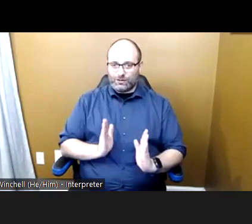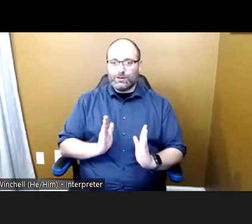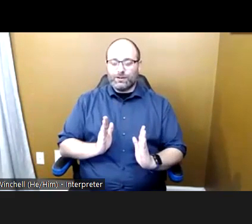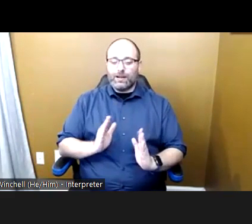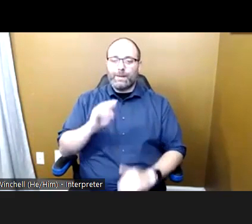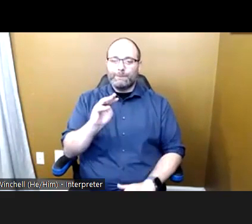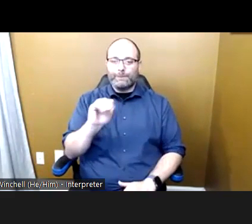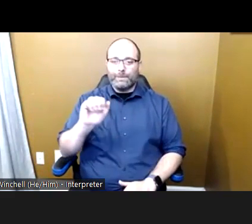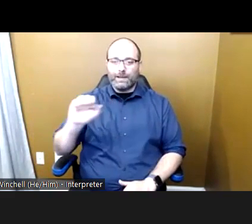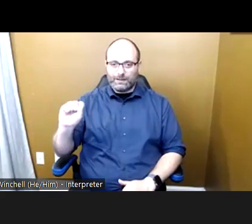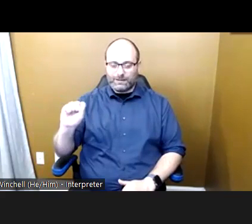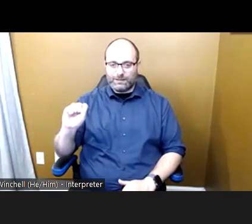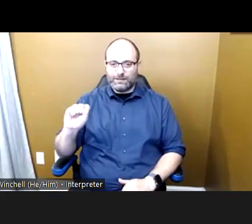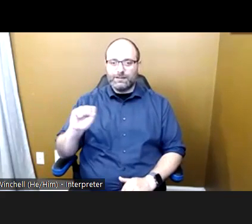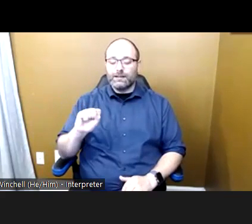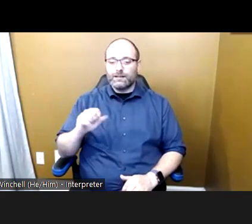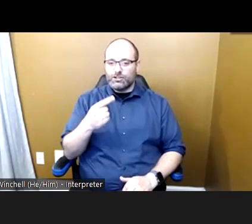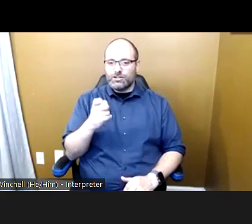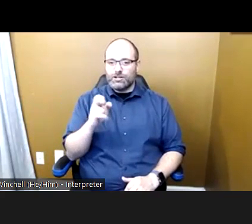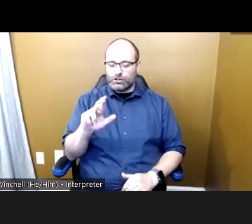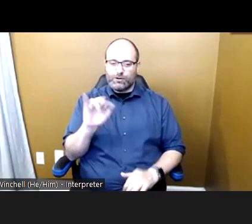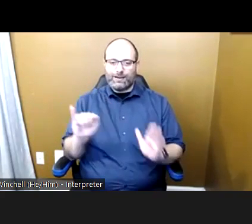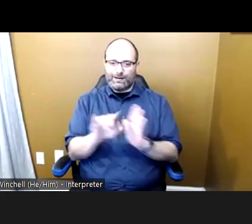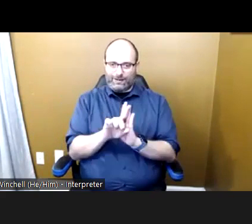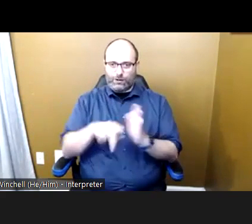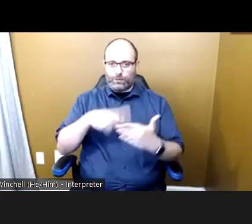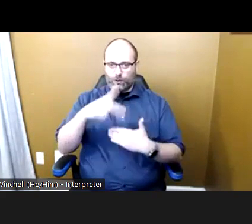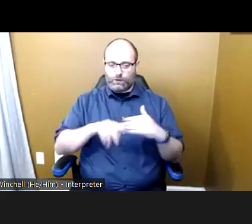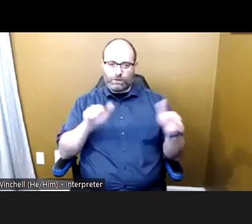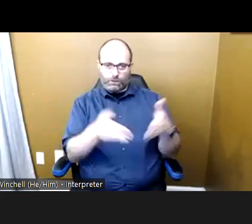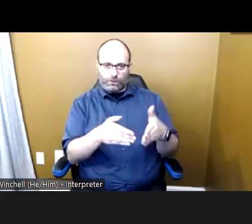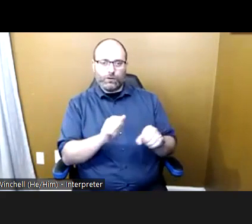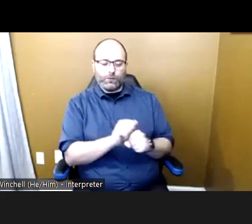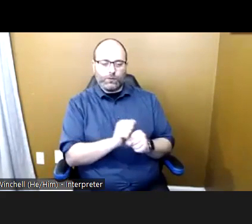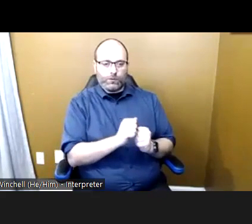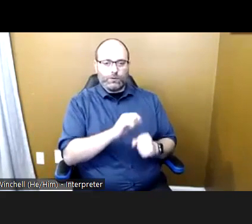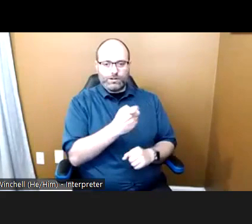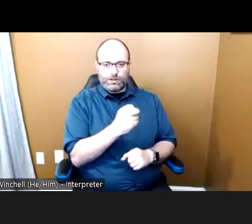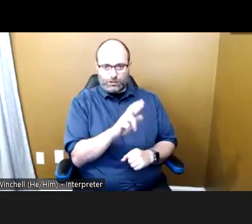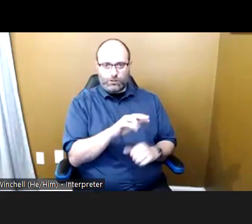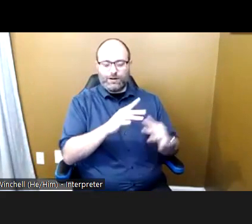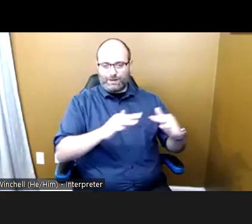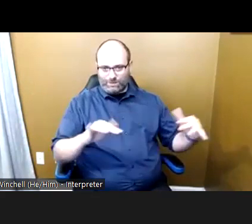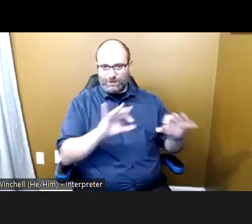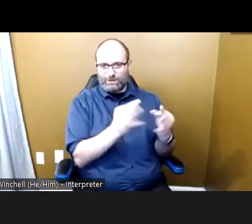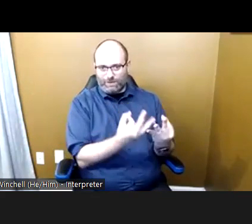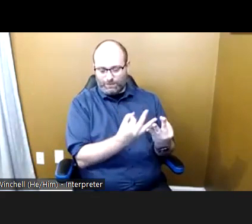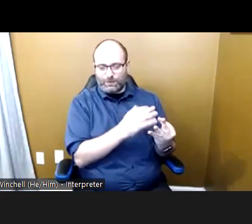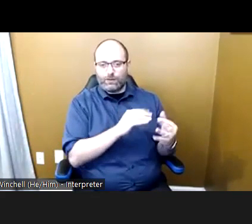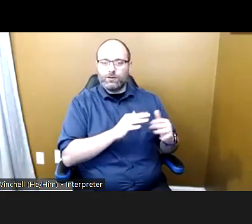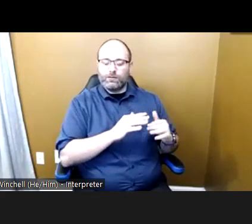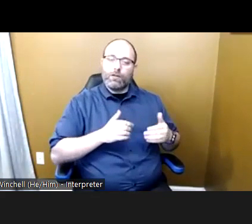General Hospital's Gender Identity Program, specializing in working with trans and gender diverse patients and their families across the